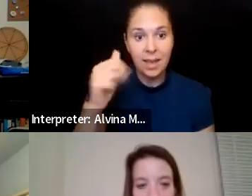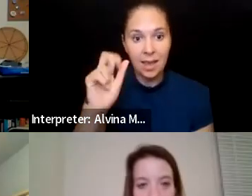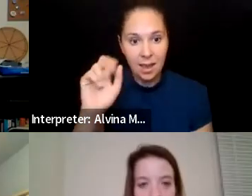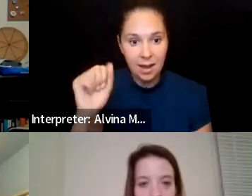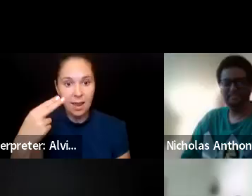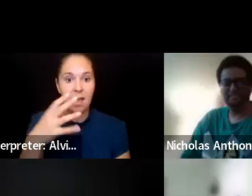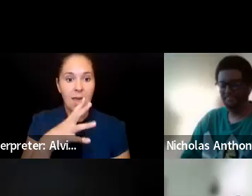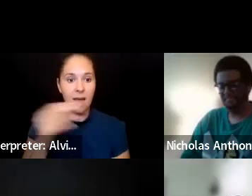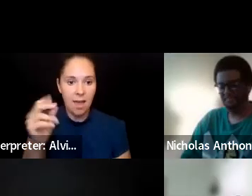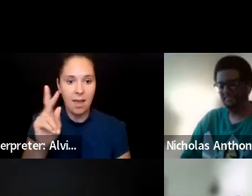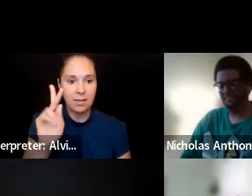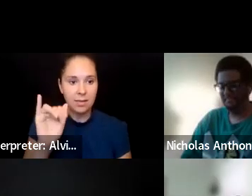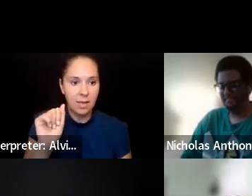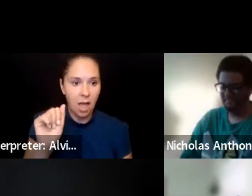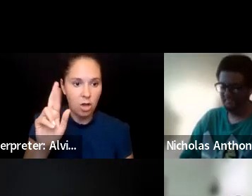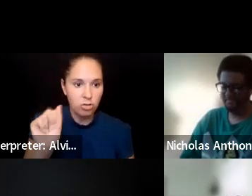Jasmine.